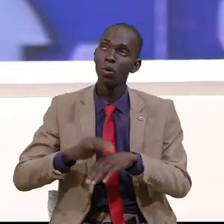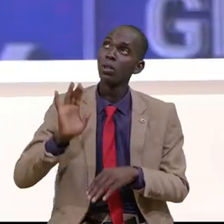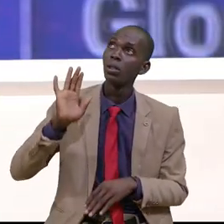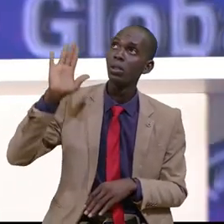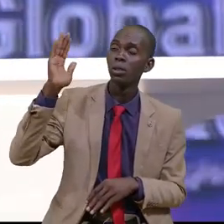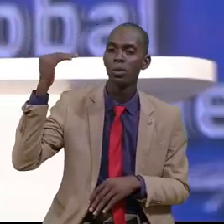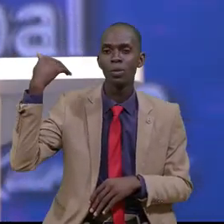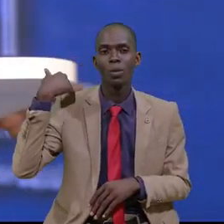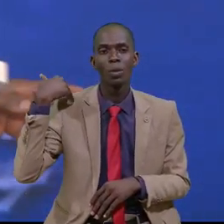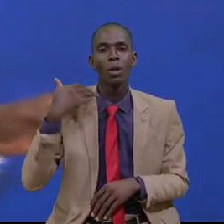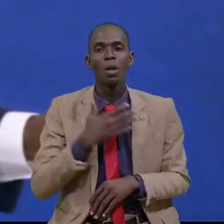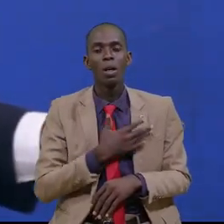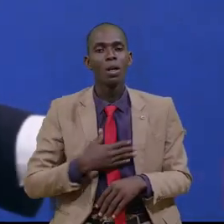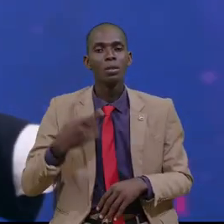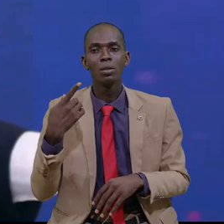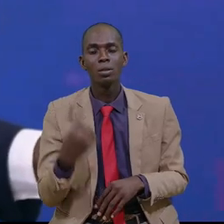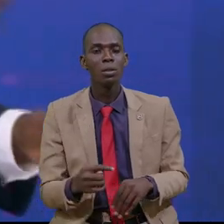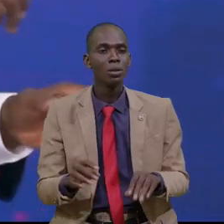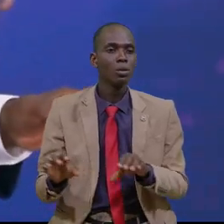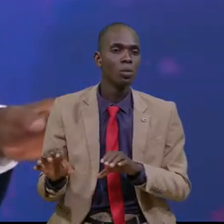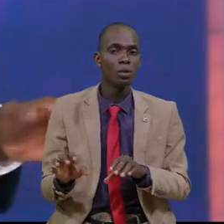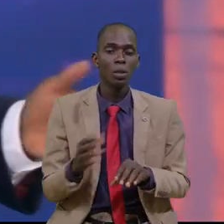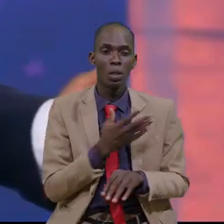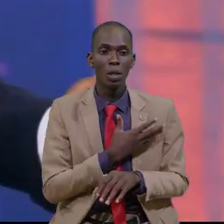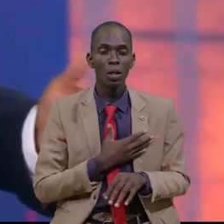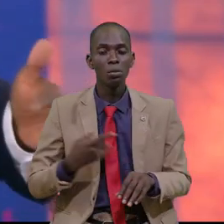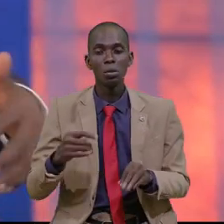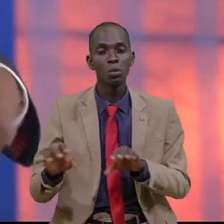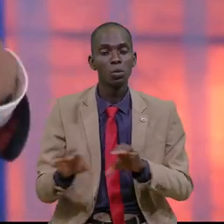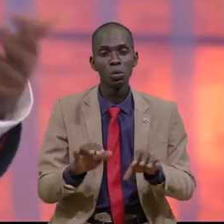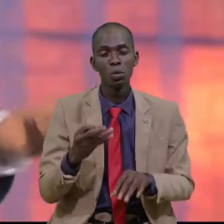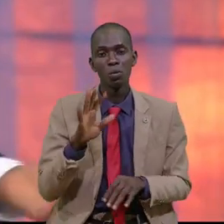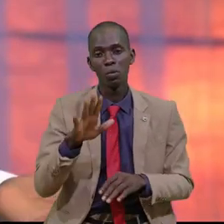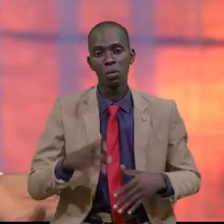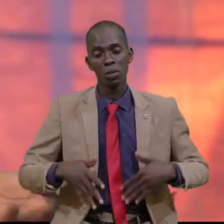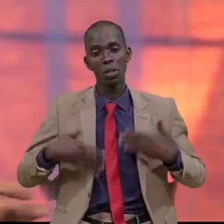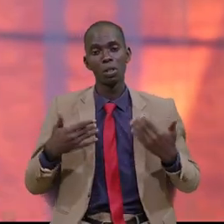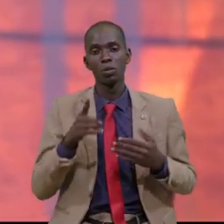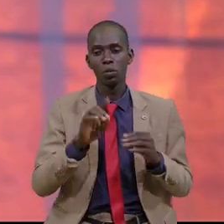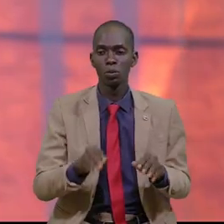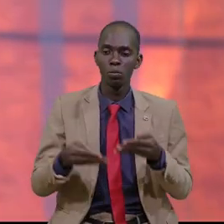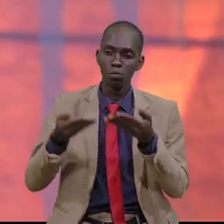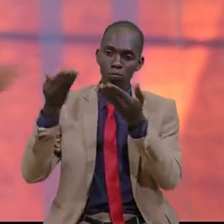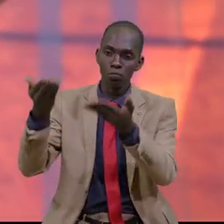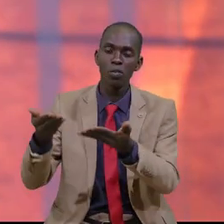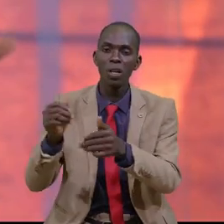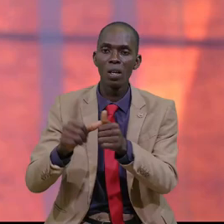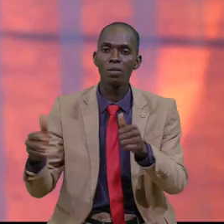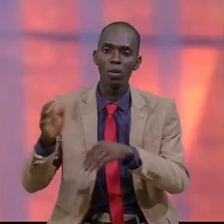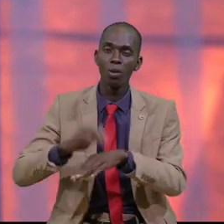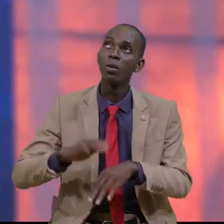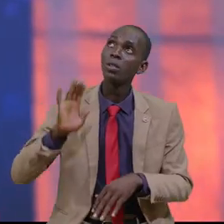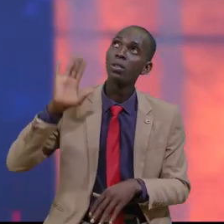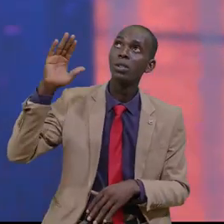the goings in and the goings out of your life you put upon his shoulder